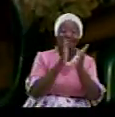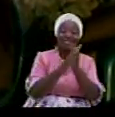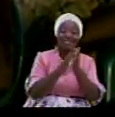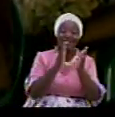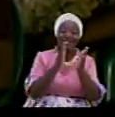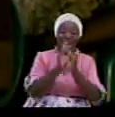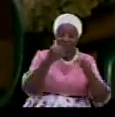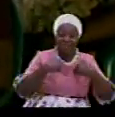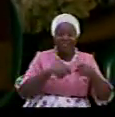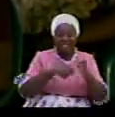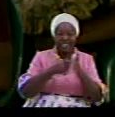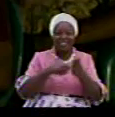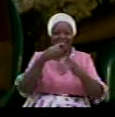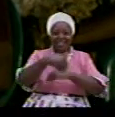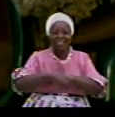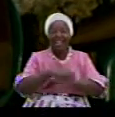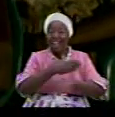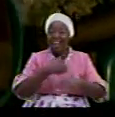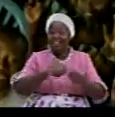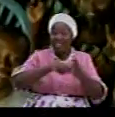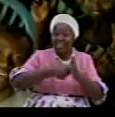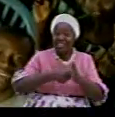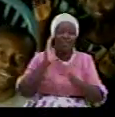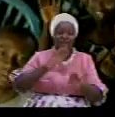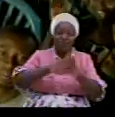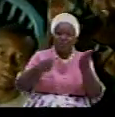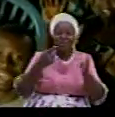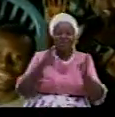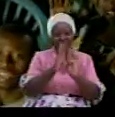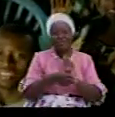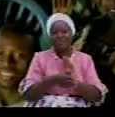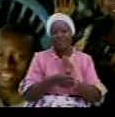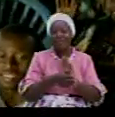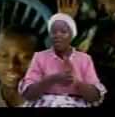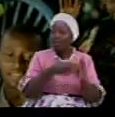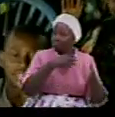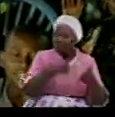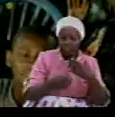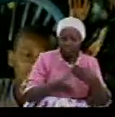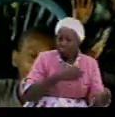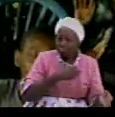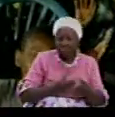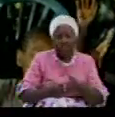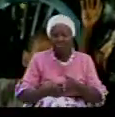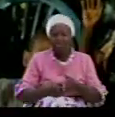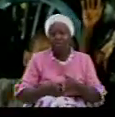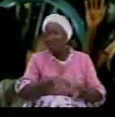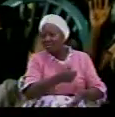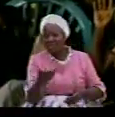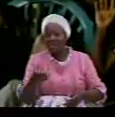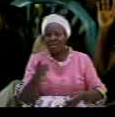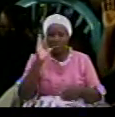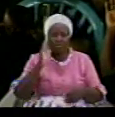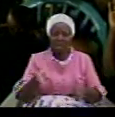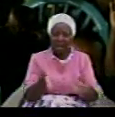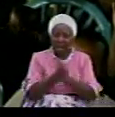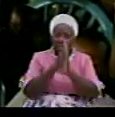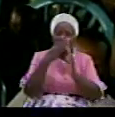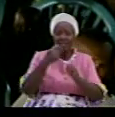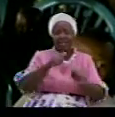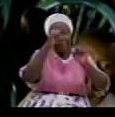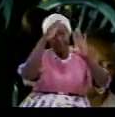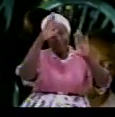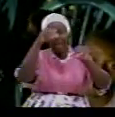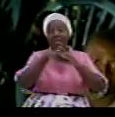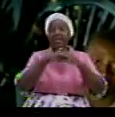And the key will open the door. Whatsoever ye shall ask the Father in